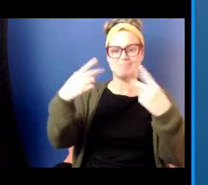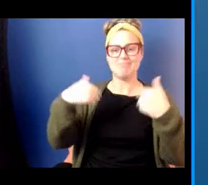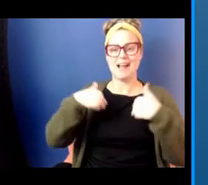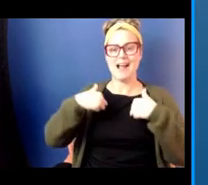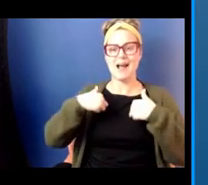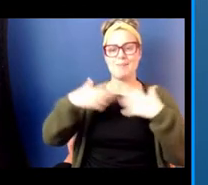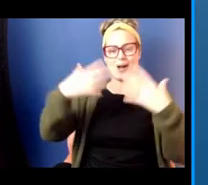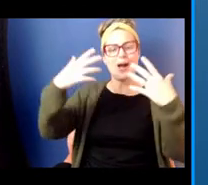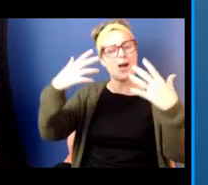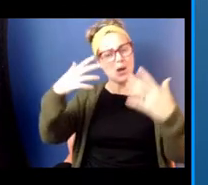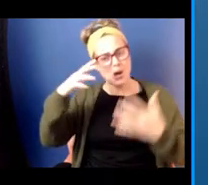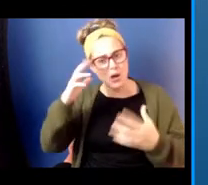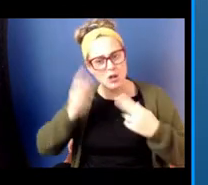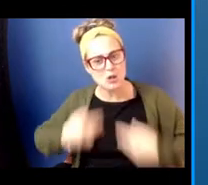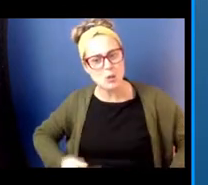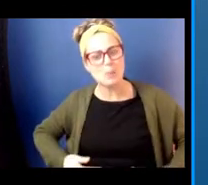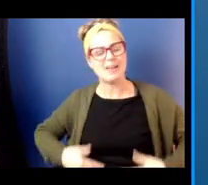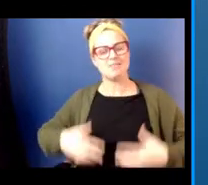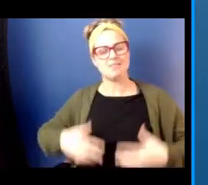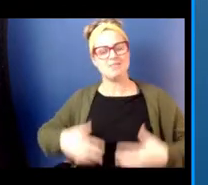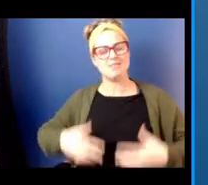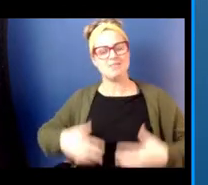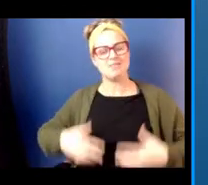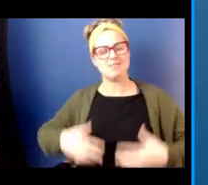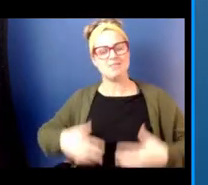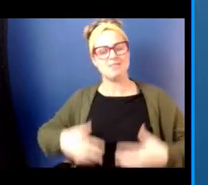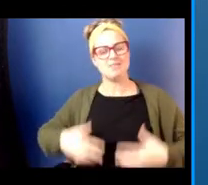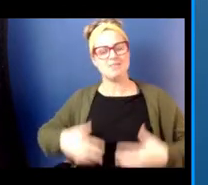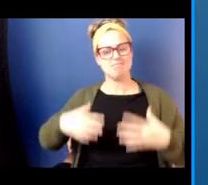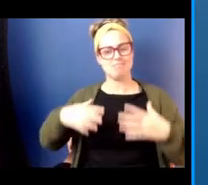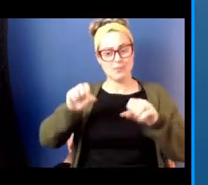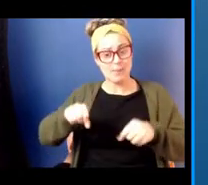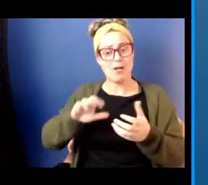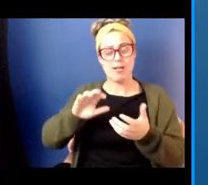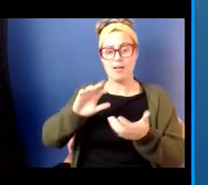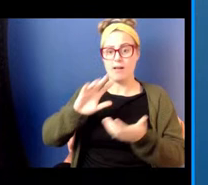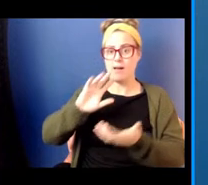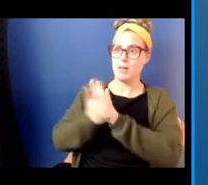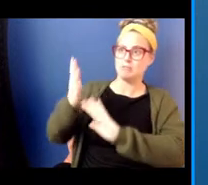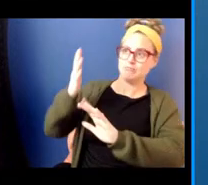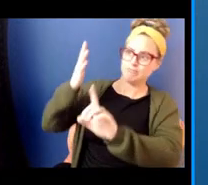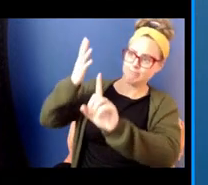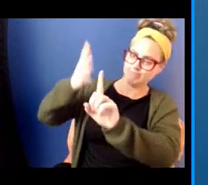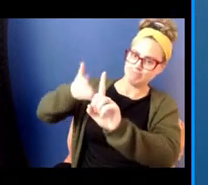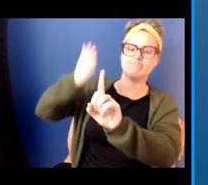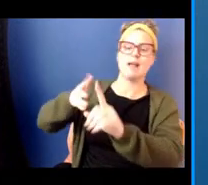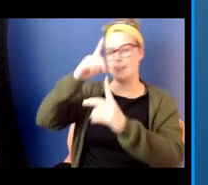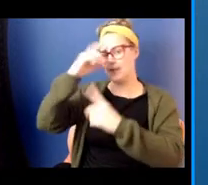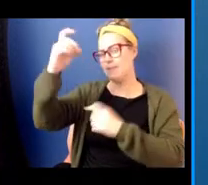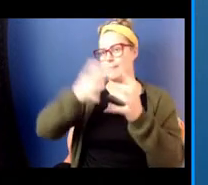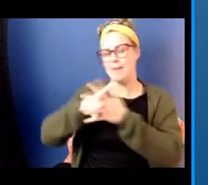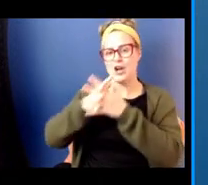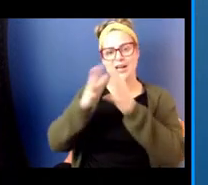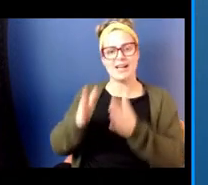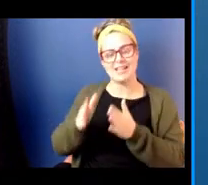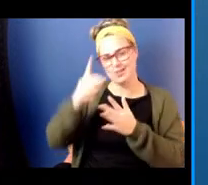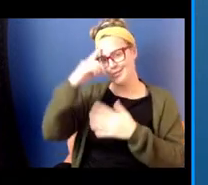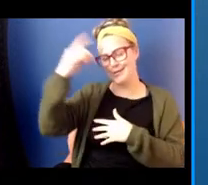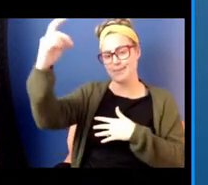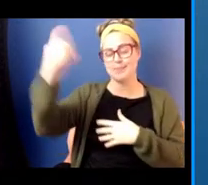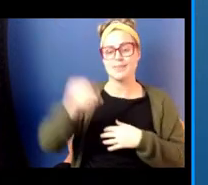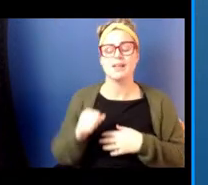the American dream Dr King said that the Ark of the moral universe is long but it bends toward